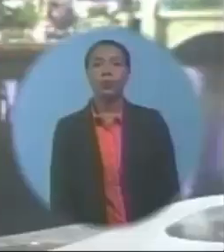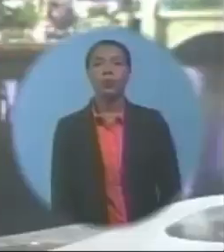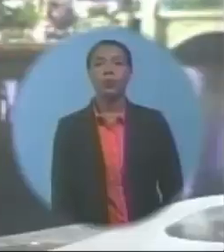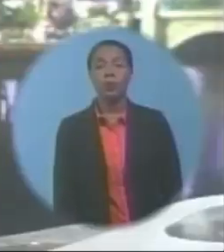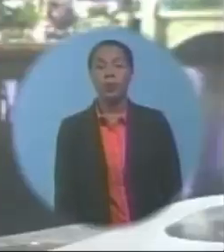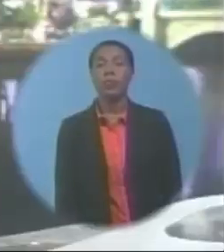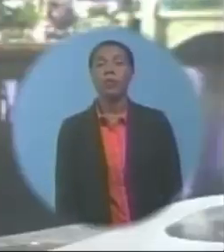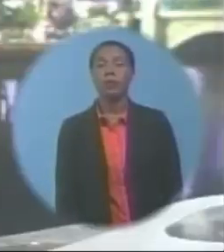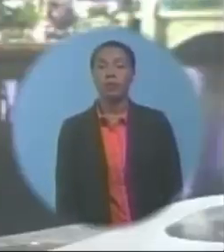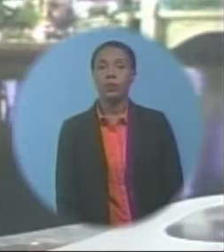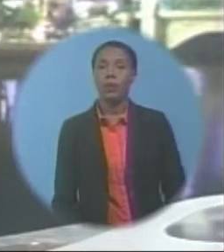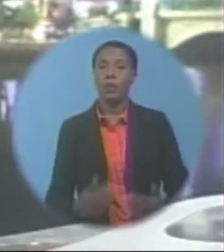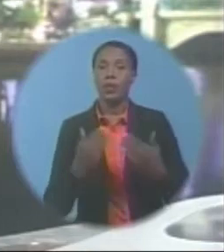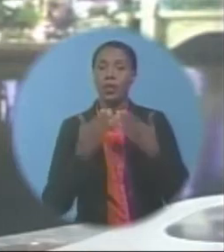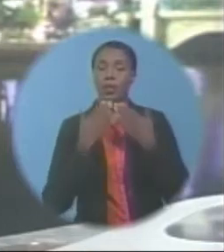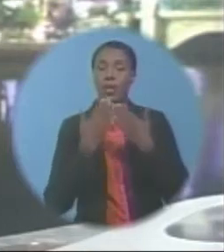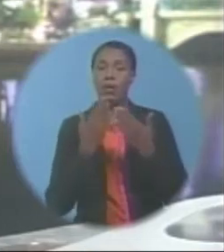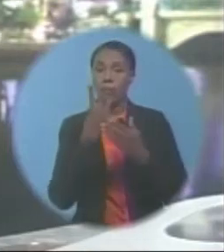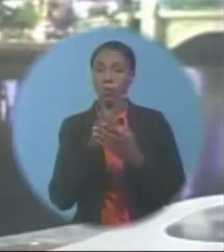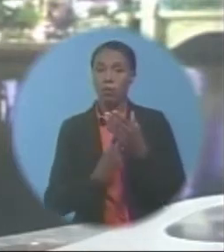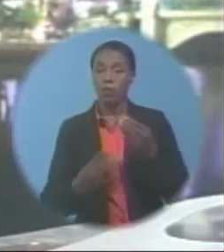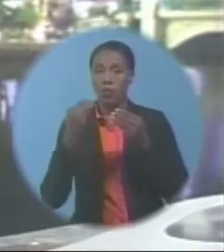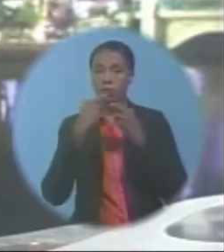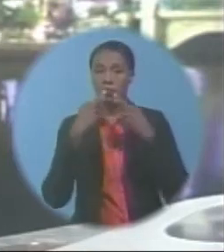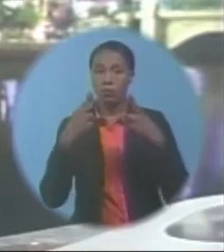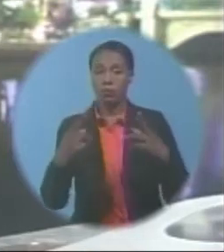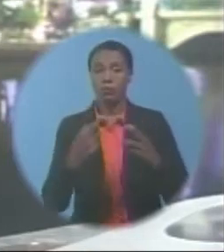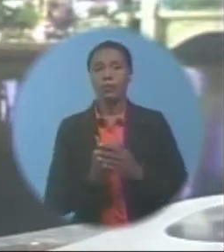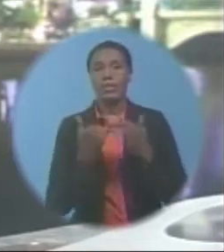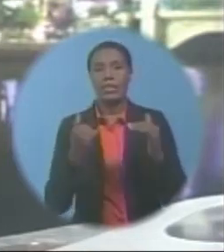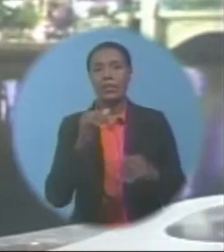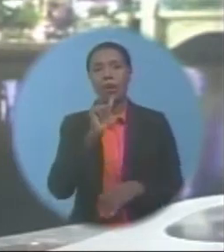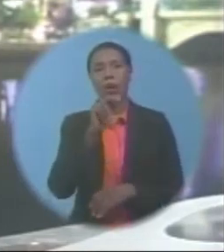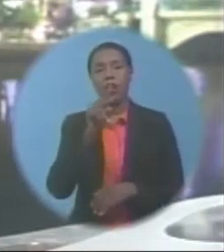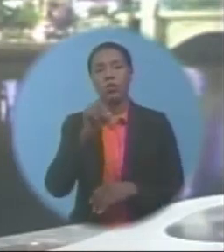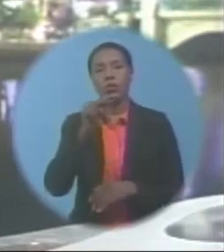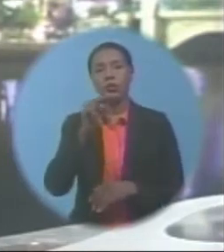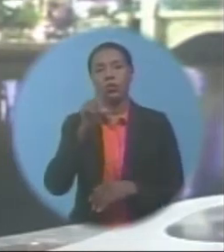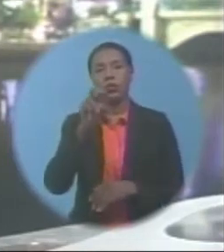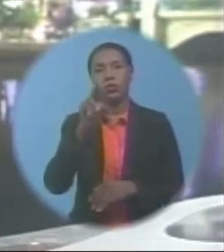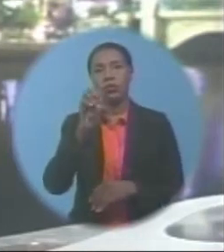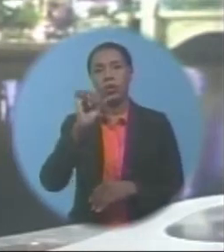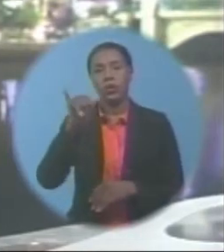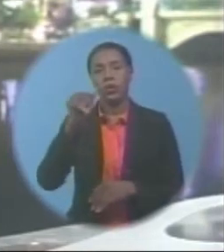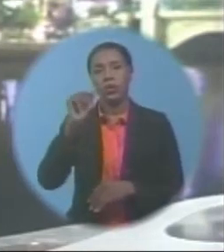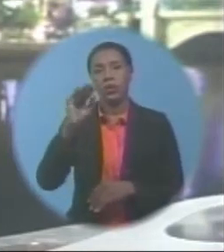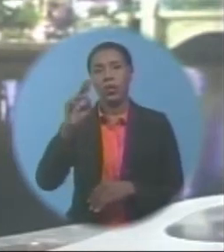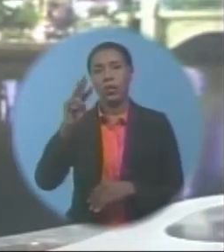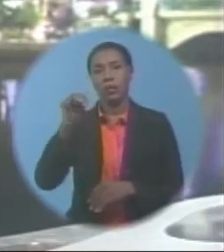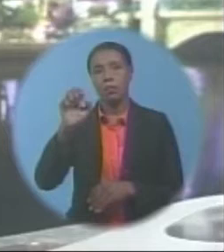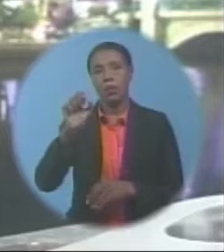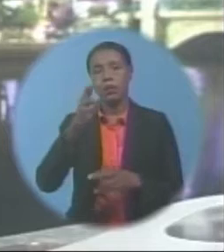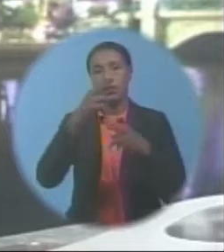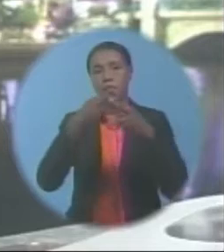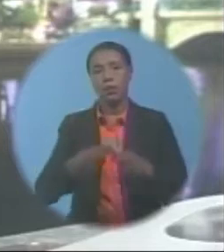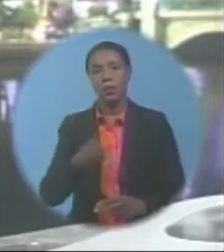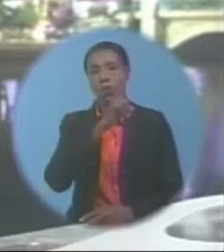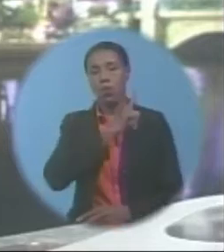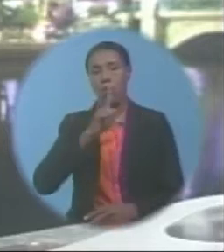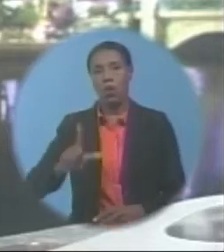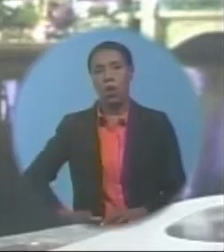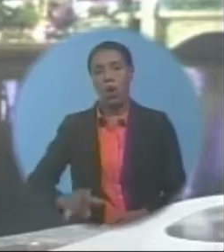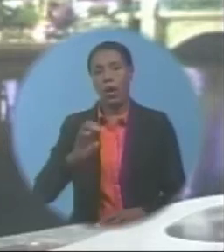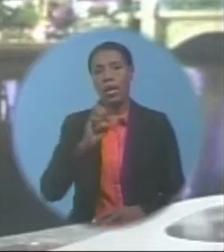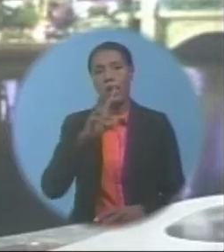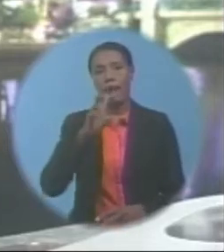News. Kareem, thanks for both of those reports. Now, Andre Omar Jackman, alias Lord Evil, has again been